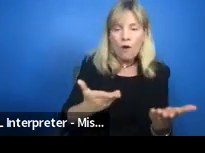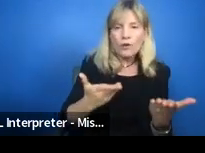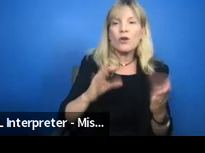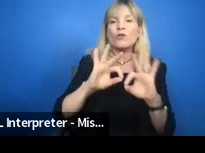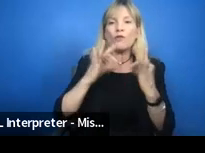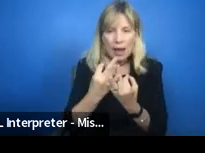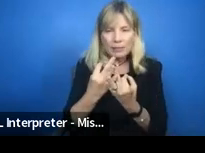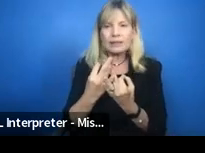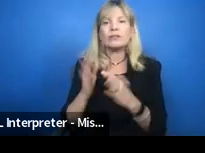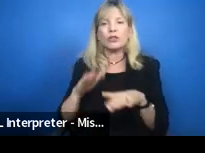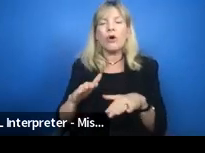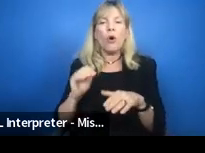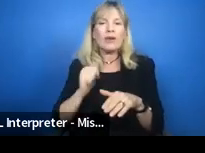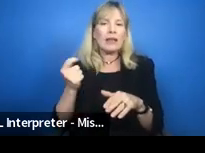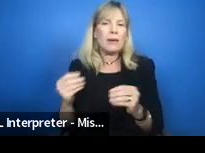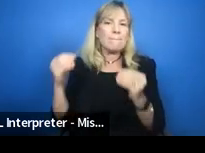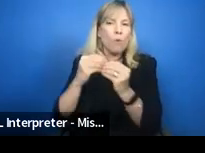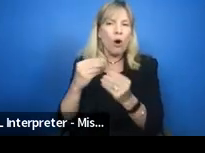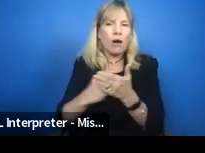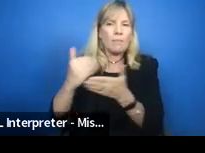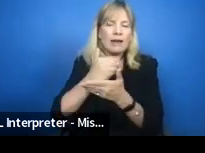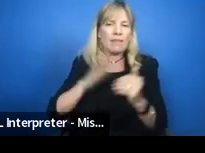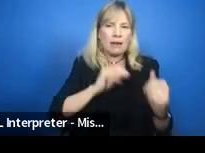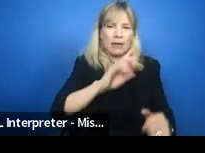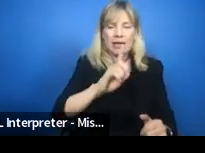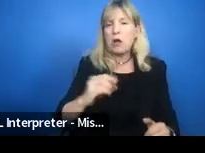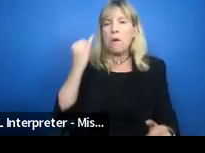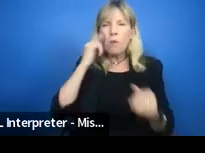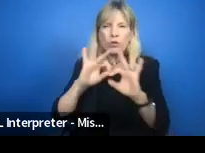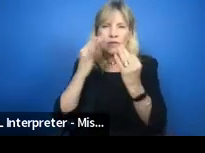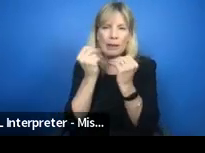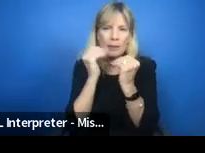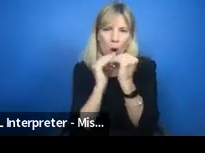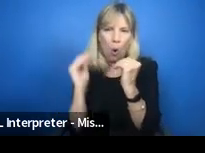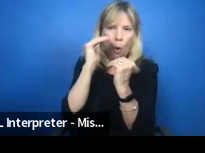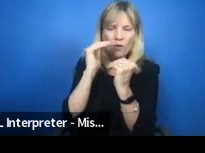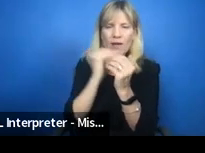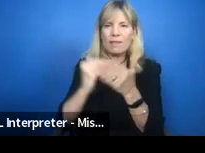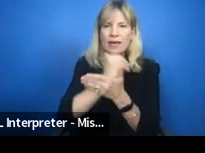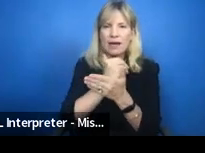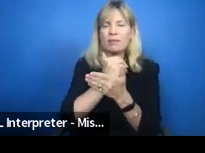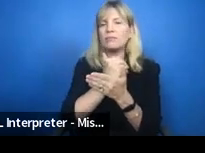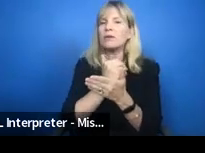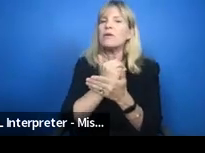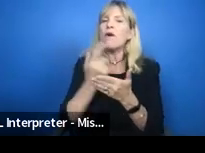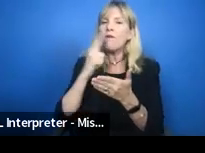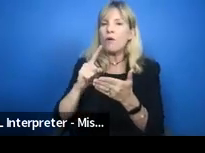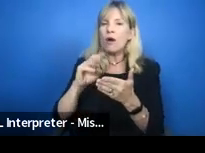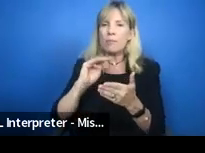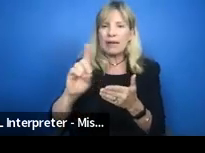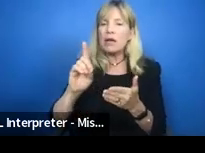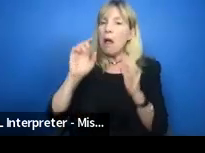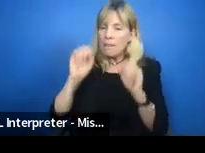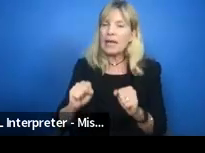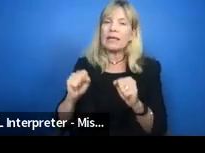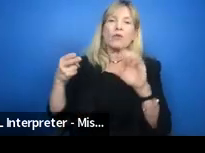higher incomes than those with Medicaid. So if a family is just a bit over the income guidelines for Medicaid, they likely can enroll their children in their